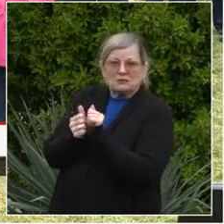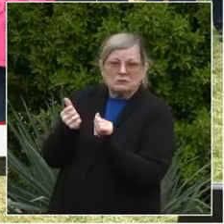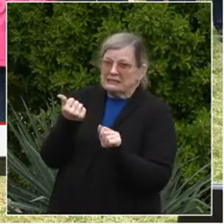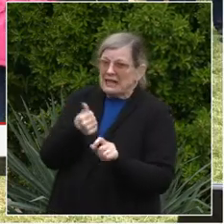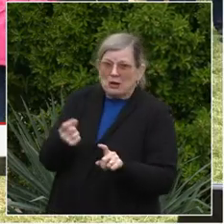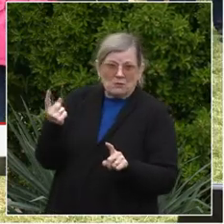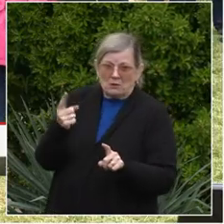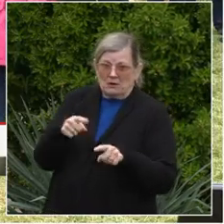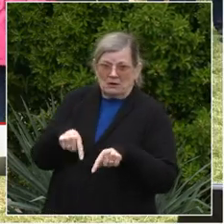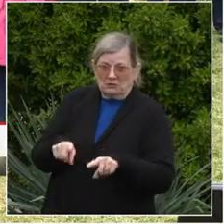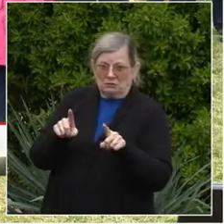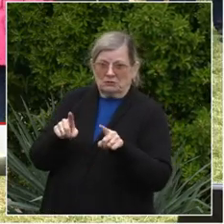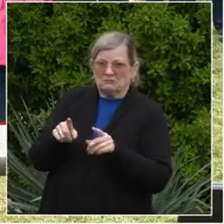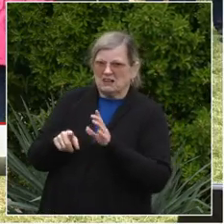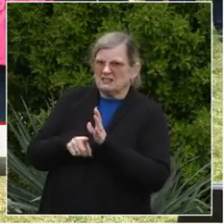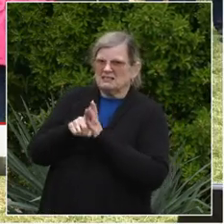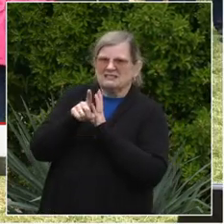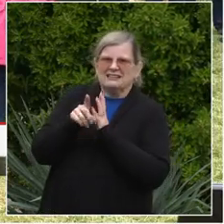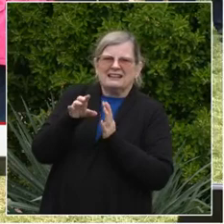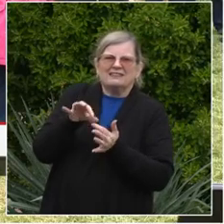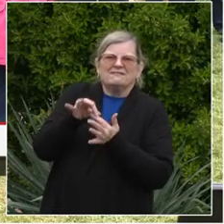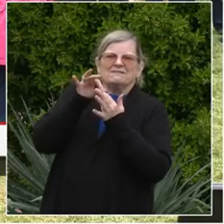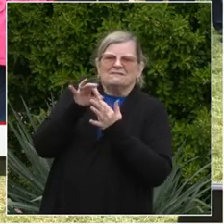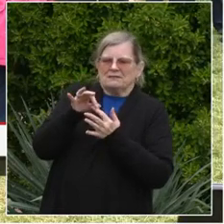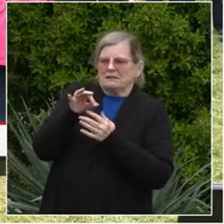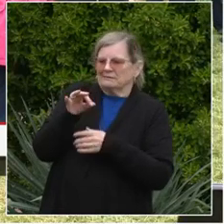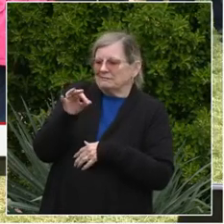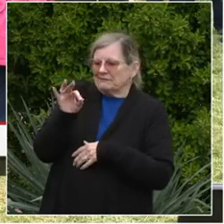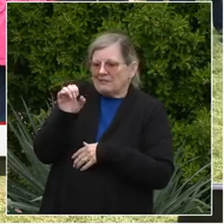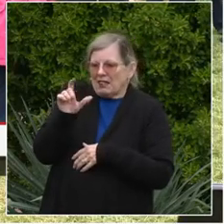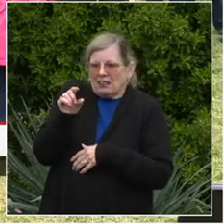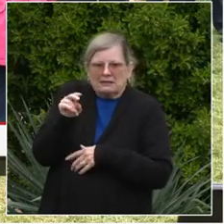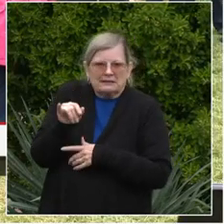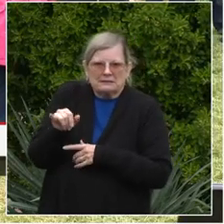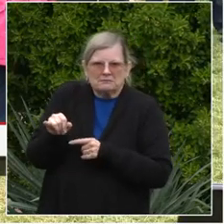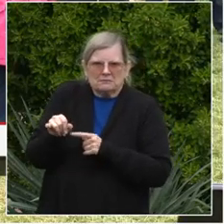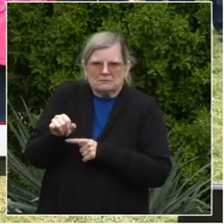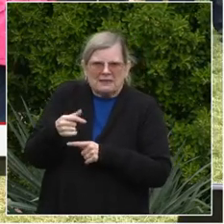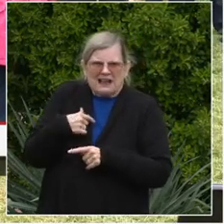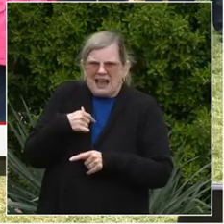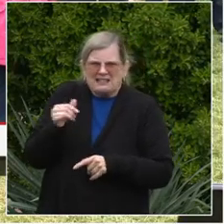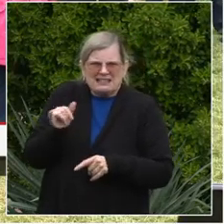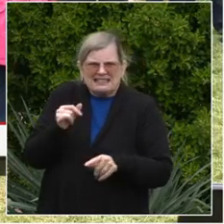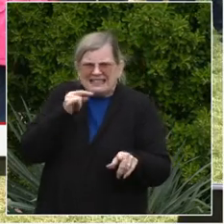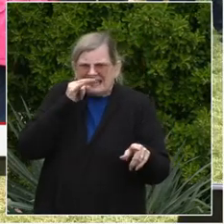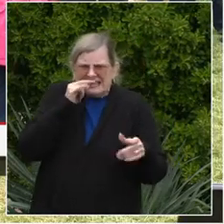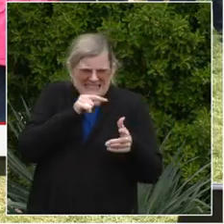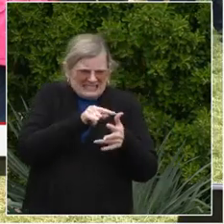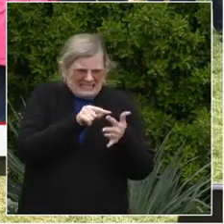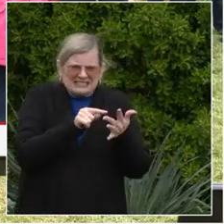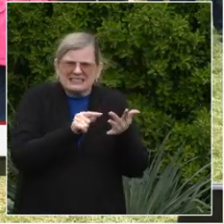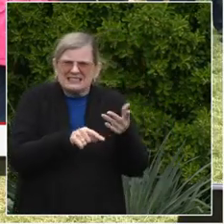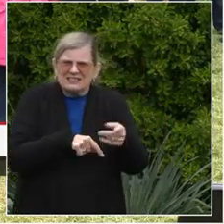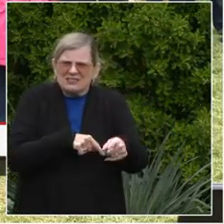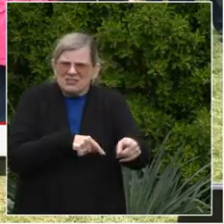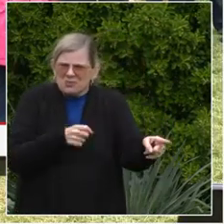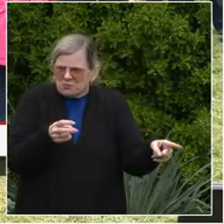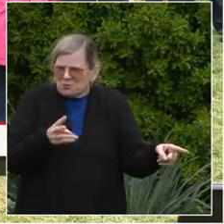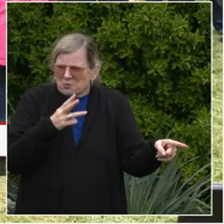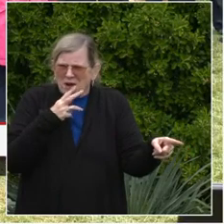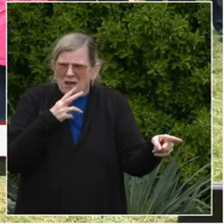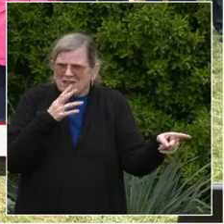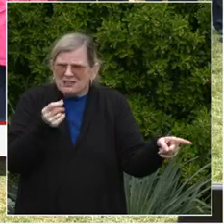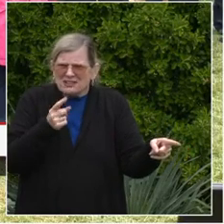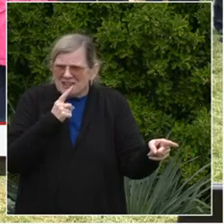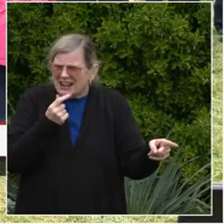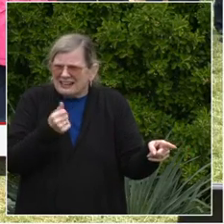the kid threw rocks at me and punched my buddy in the face, and he threw water at you, officer. That does not seem right. And those kids are the same kids